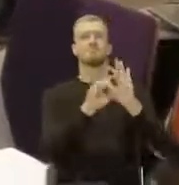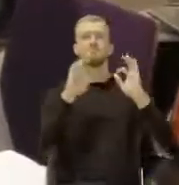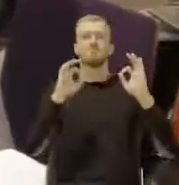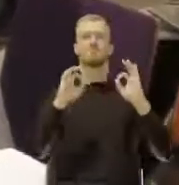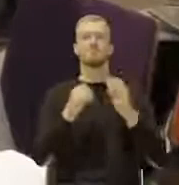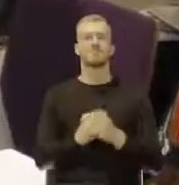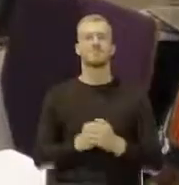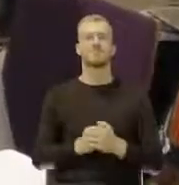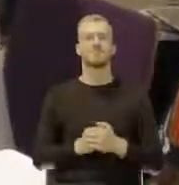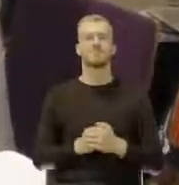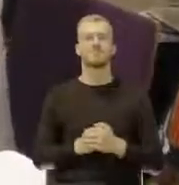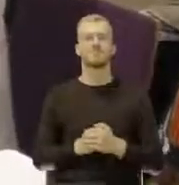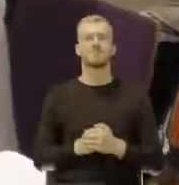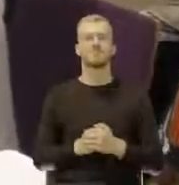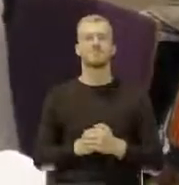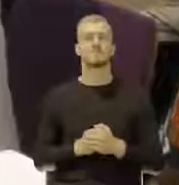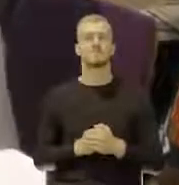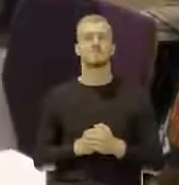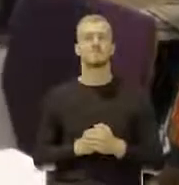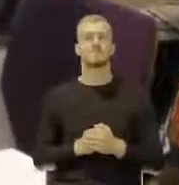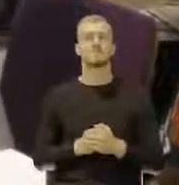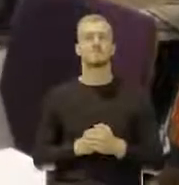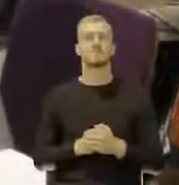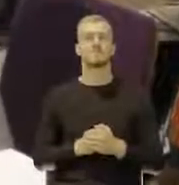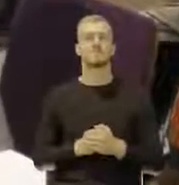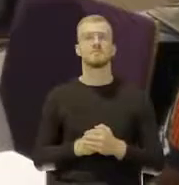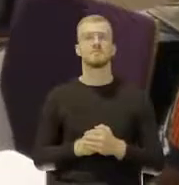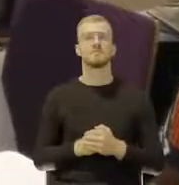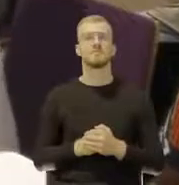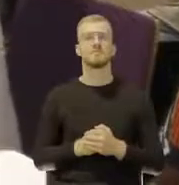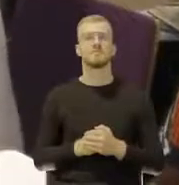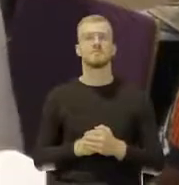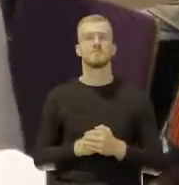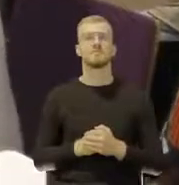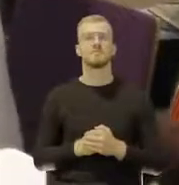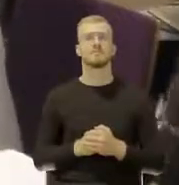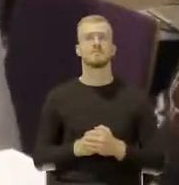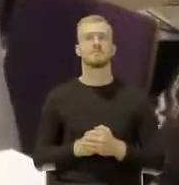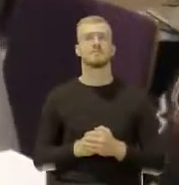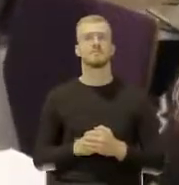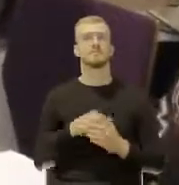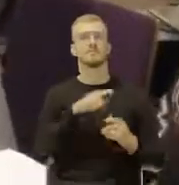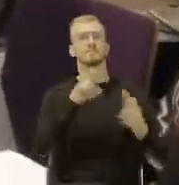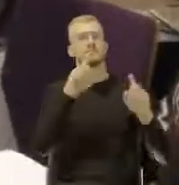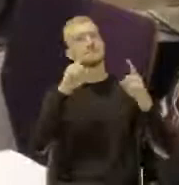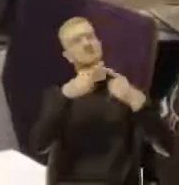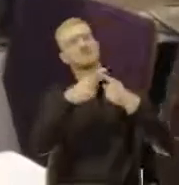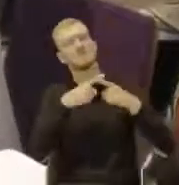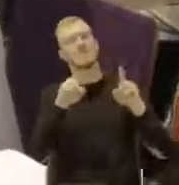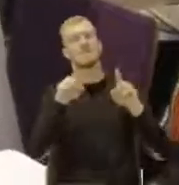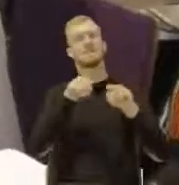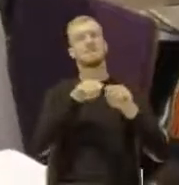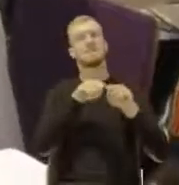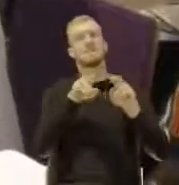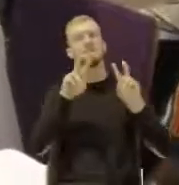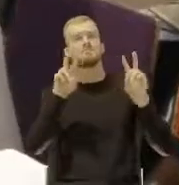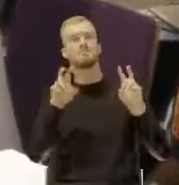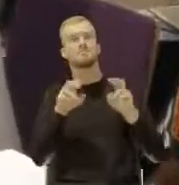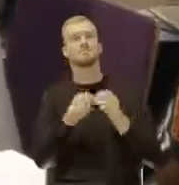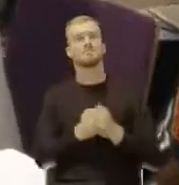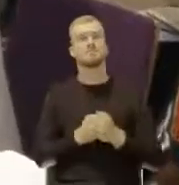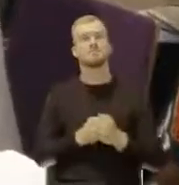It's a different type of leadership that looks at care from a different perspective. We want to go even further, and we want to also